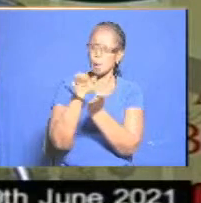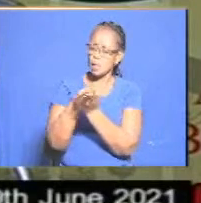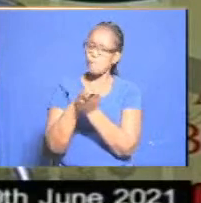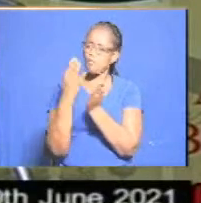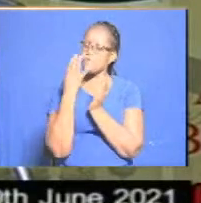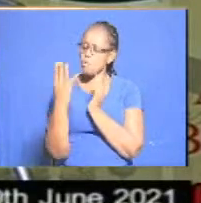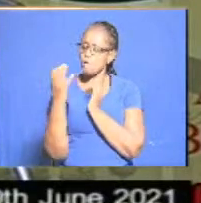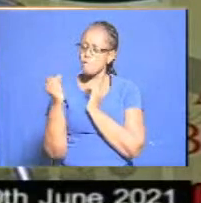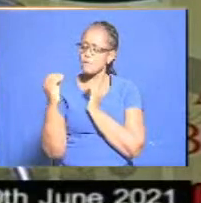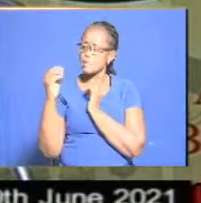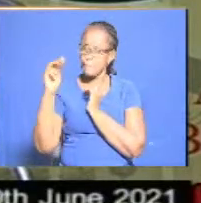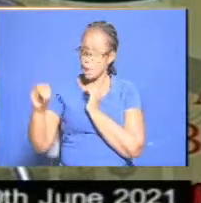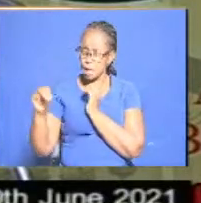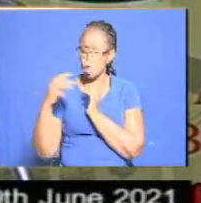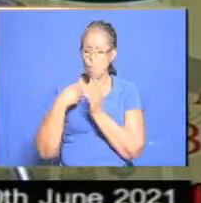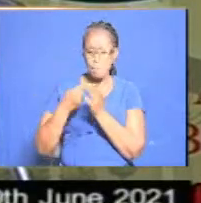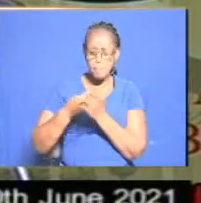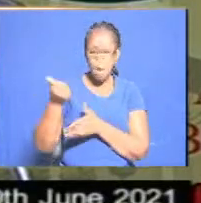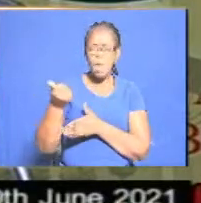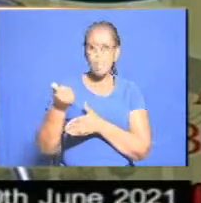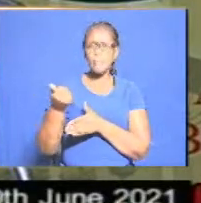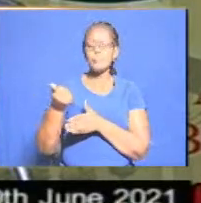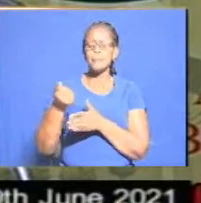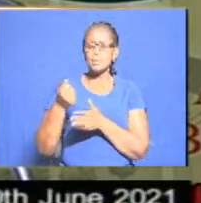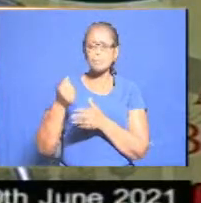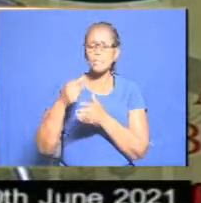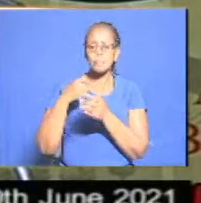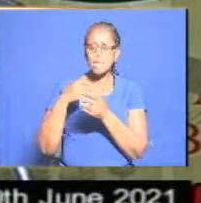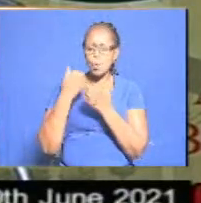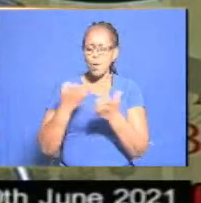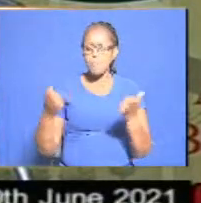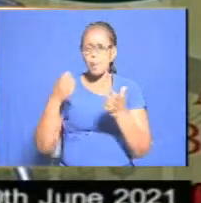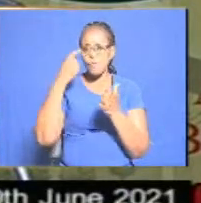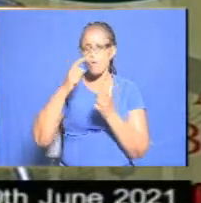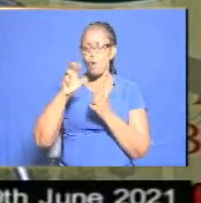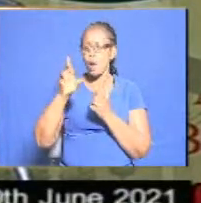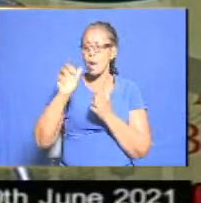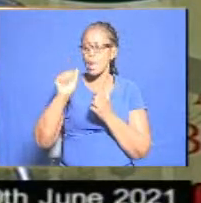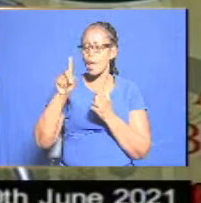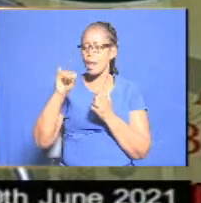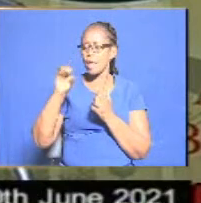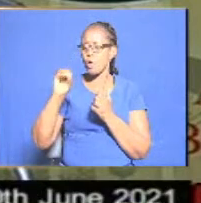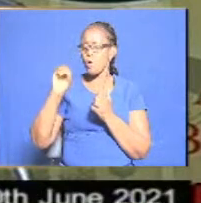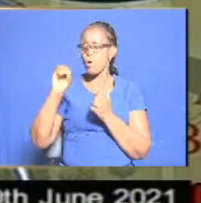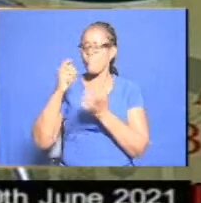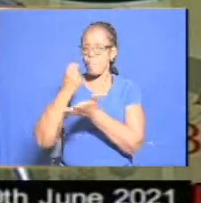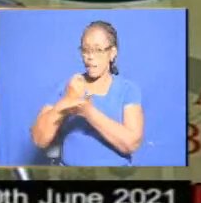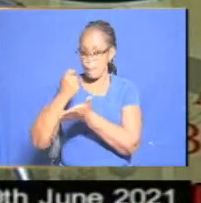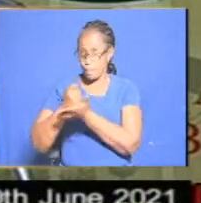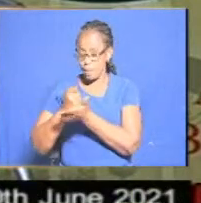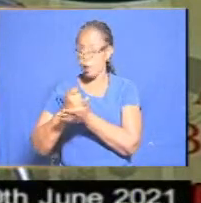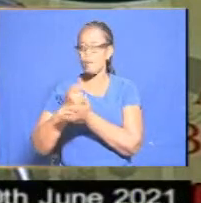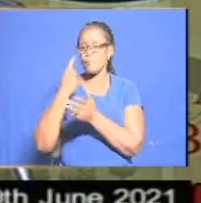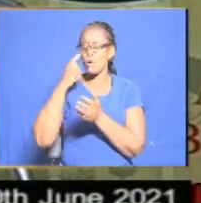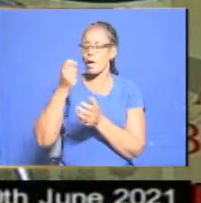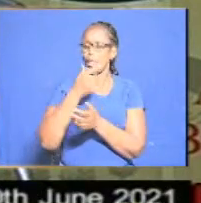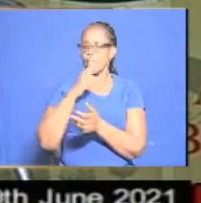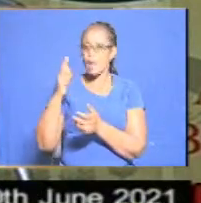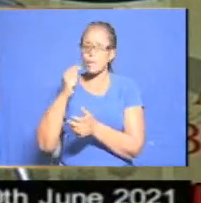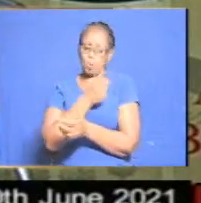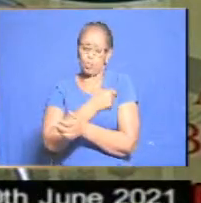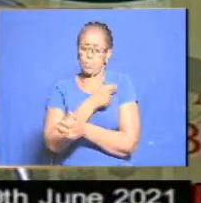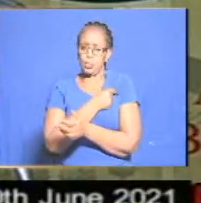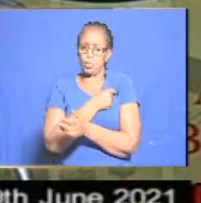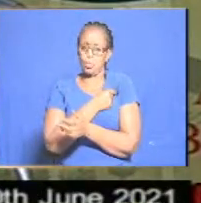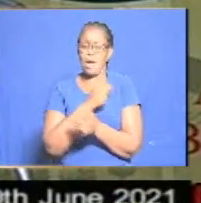₱450 million for procurement of cyberknife radiotherapy equipment for Kenyatta University Teaching Referral and Research Hospital. A